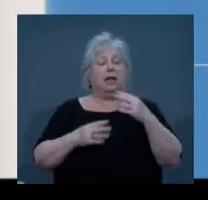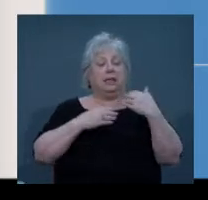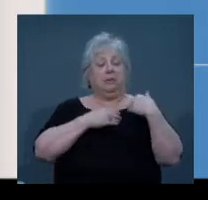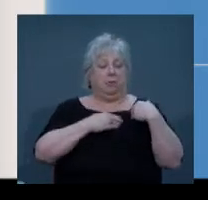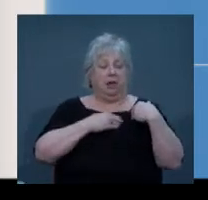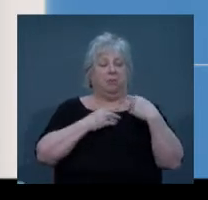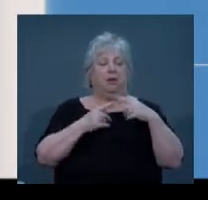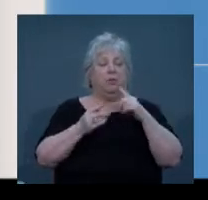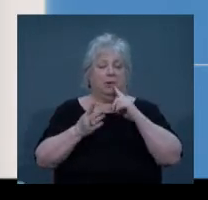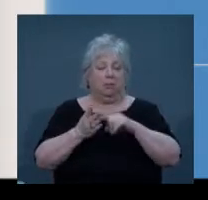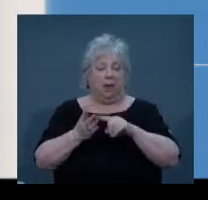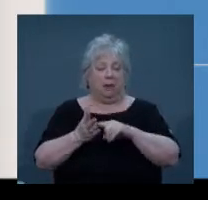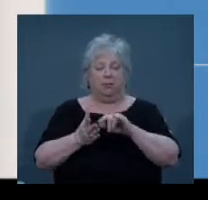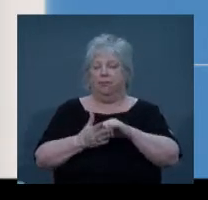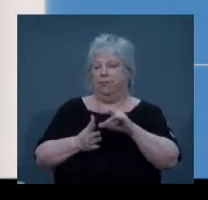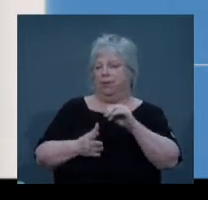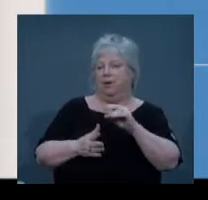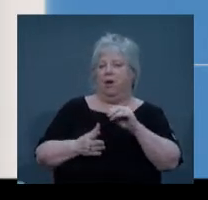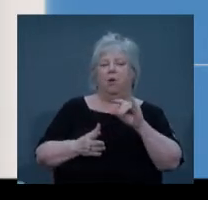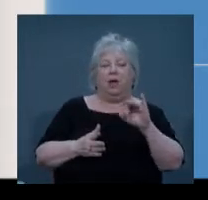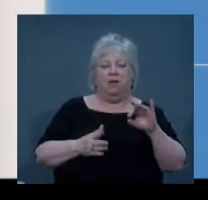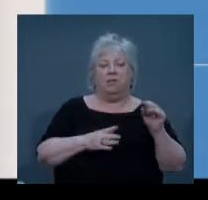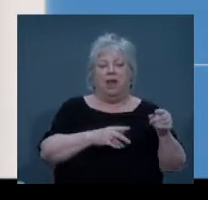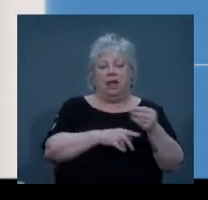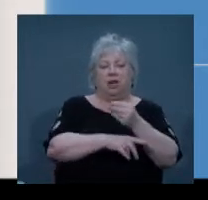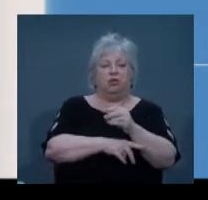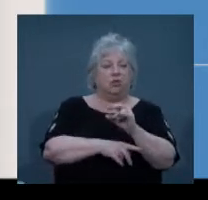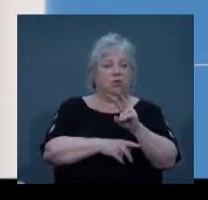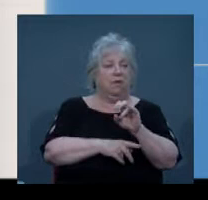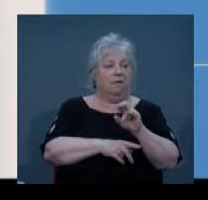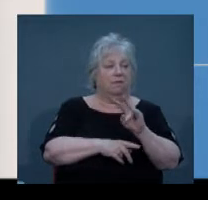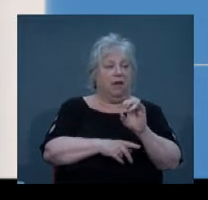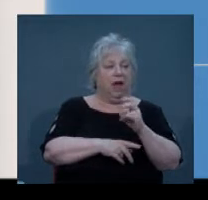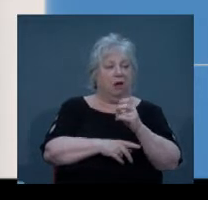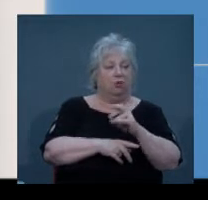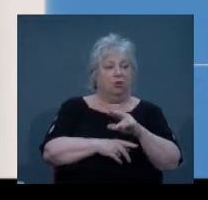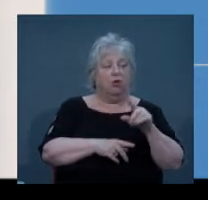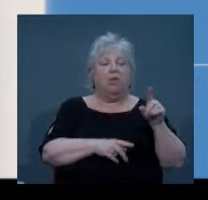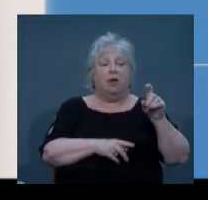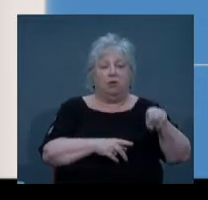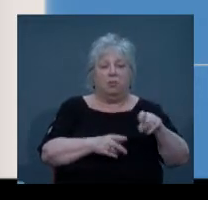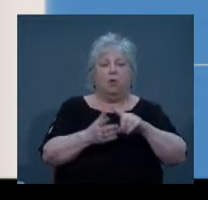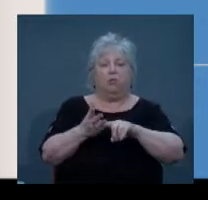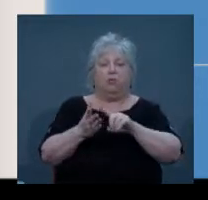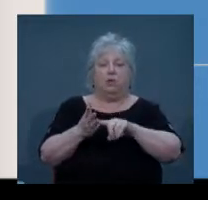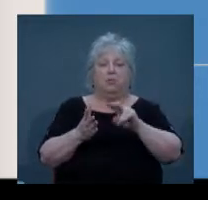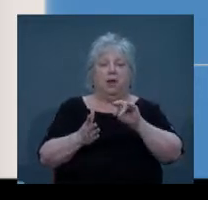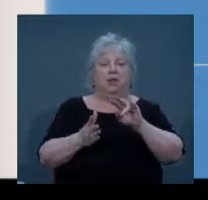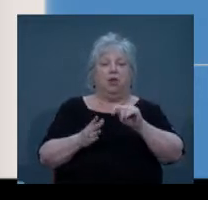inspect it, but it's required by HUD that if they issue a voucher, that they're supposed to inspect the unit prior to them